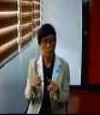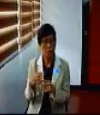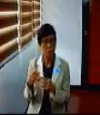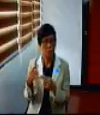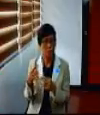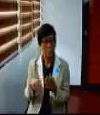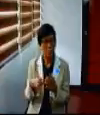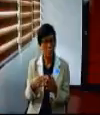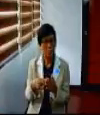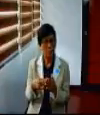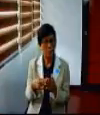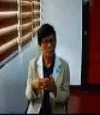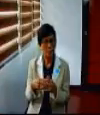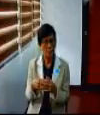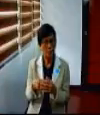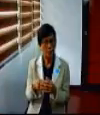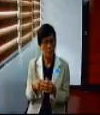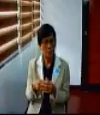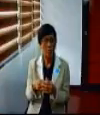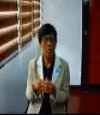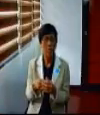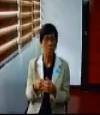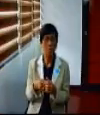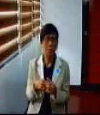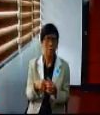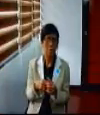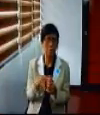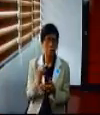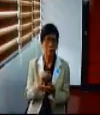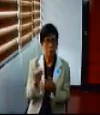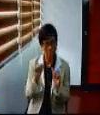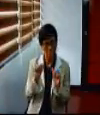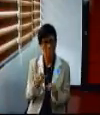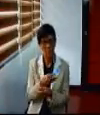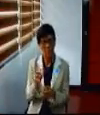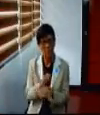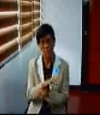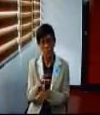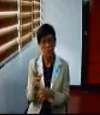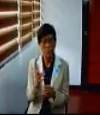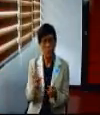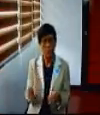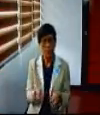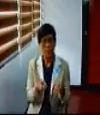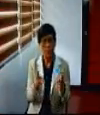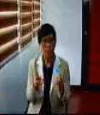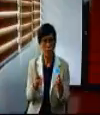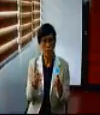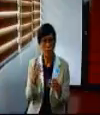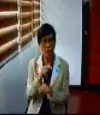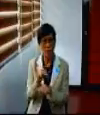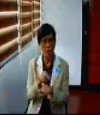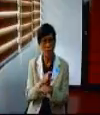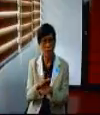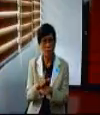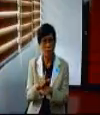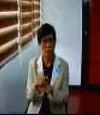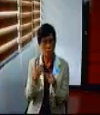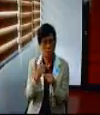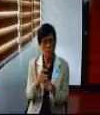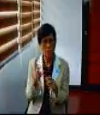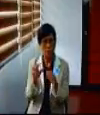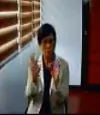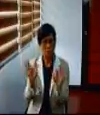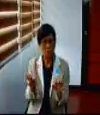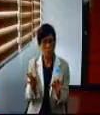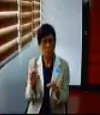moment, national human rights institutions can provide effective remedy, or the national contact points of the